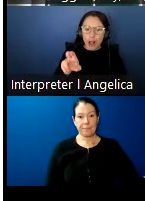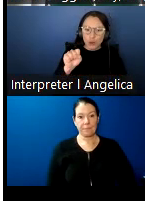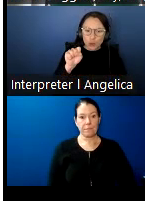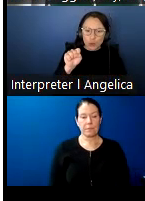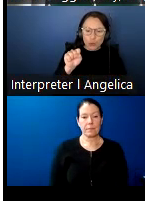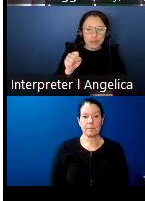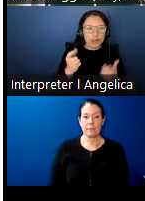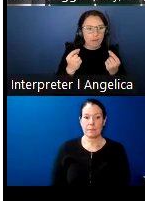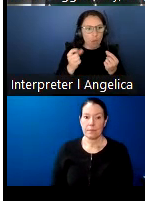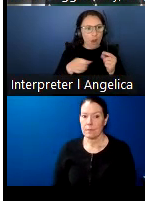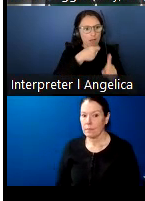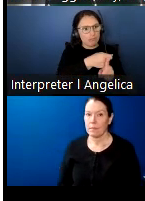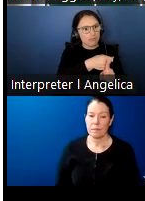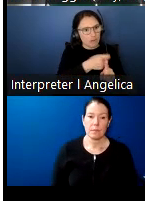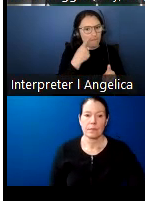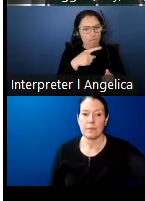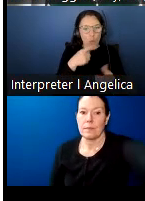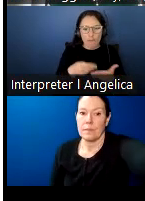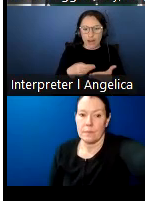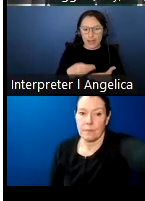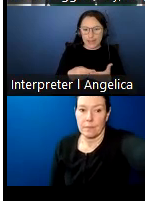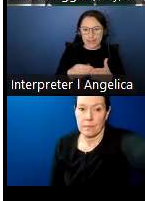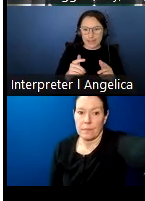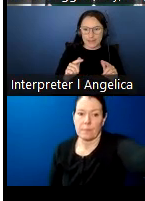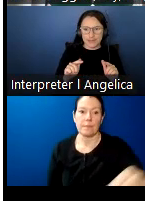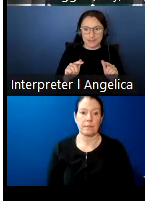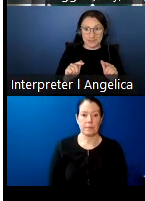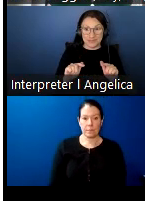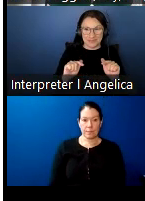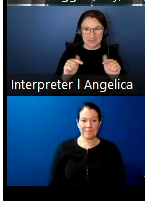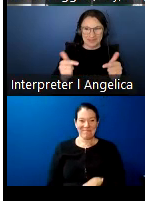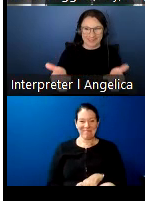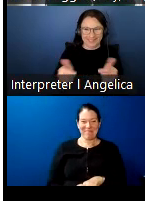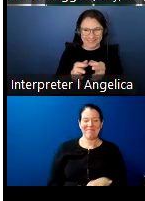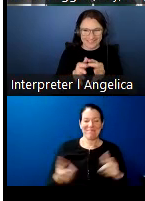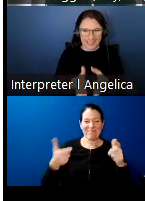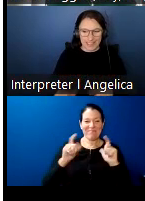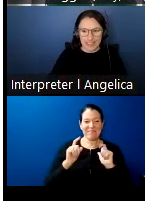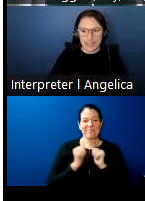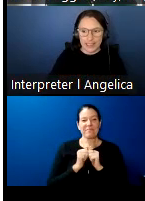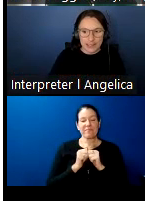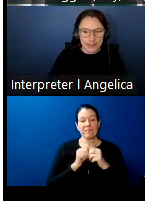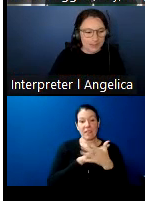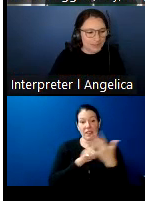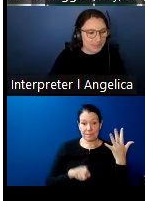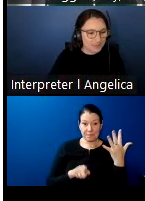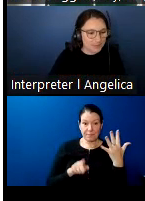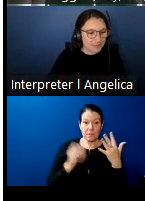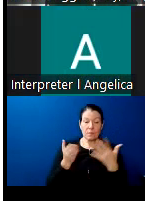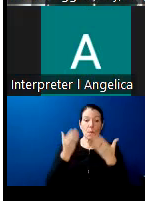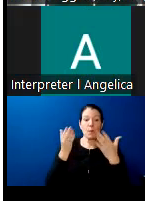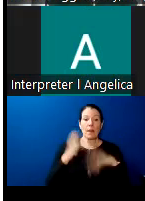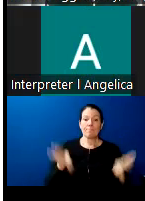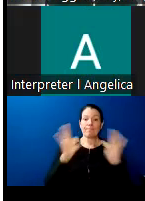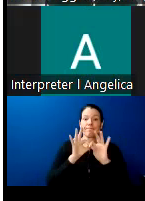perspective on finances. All of these things provide critical insight to this client's